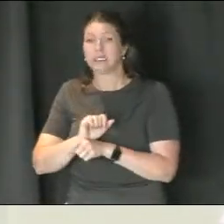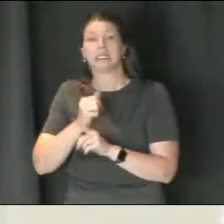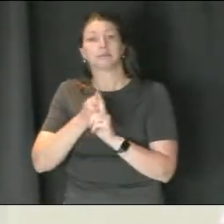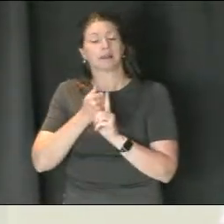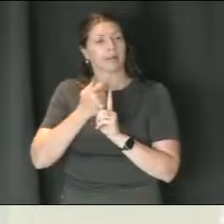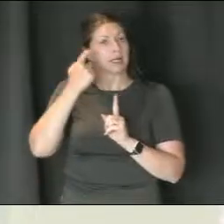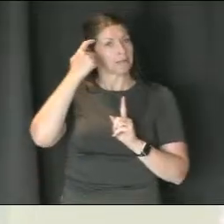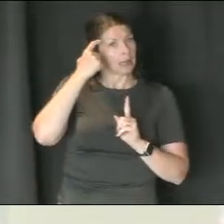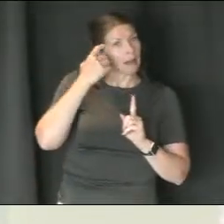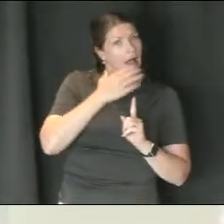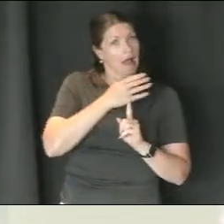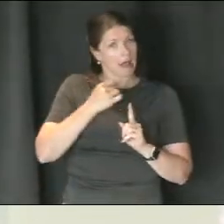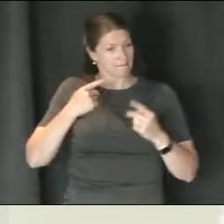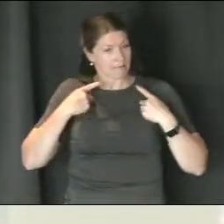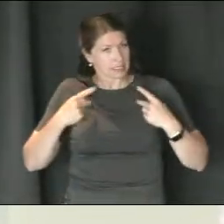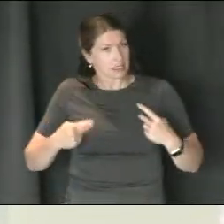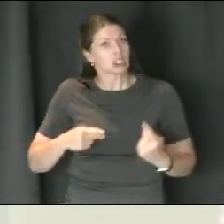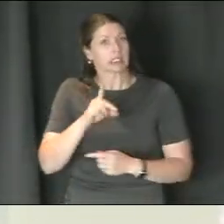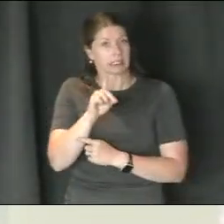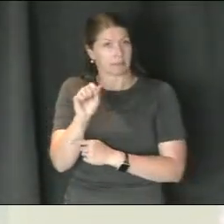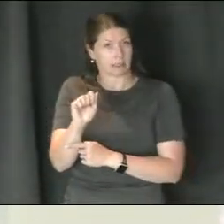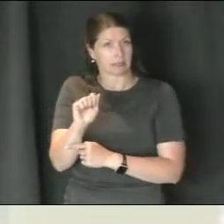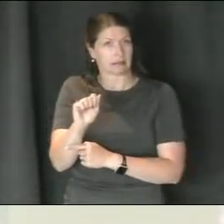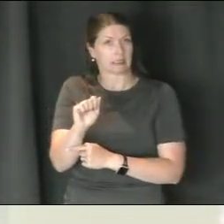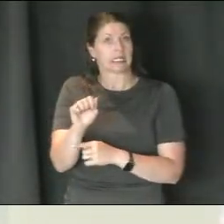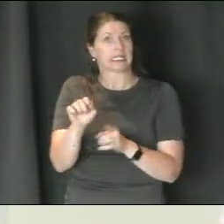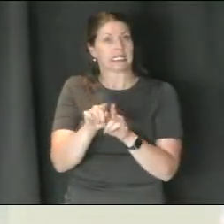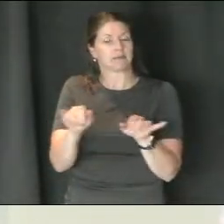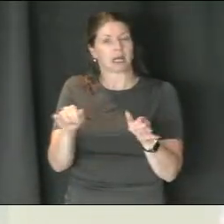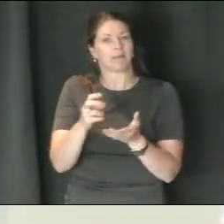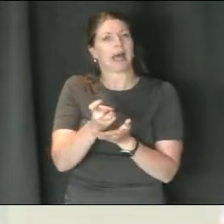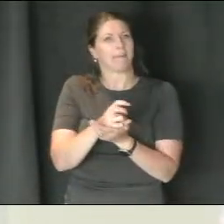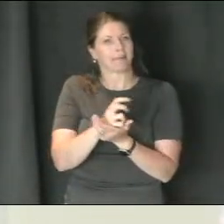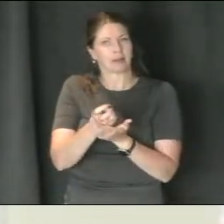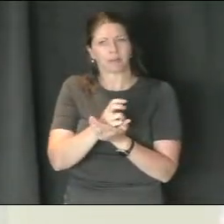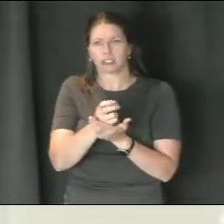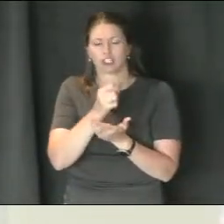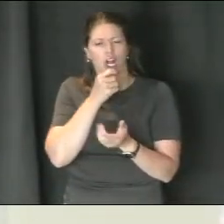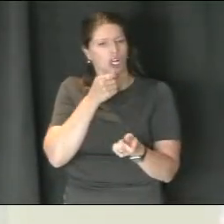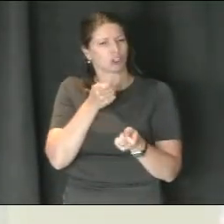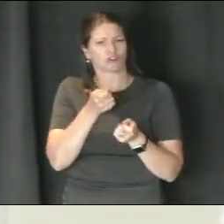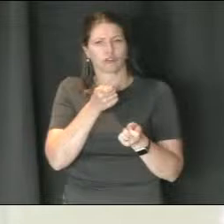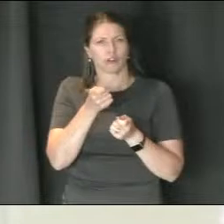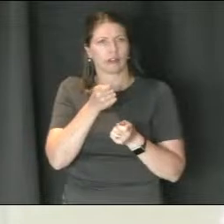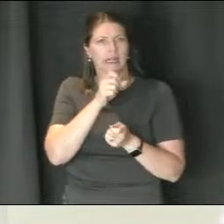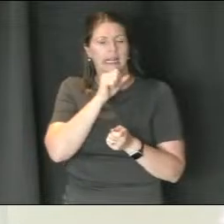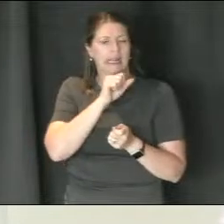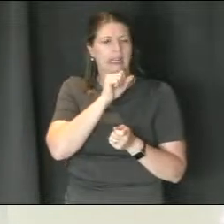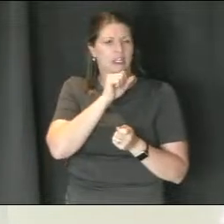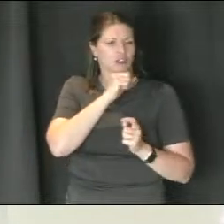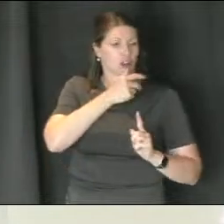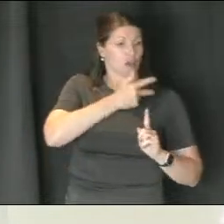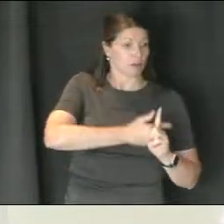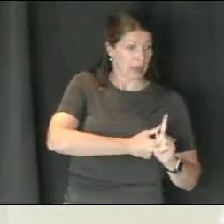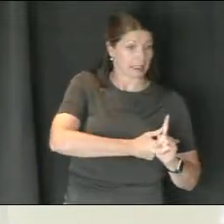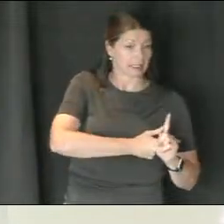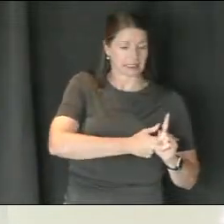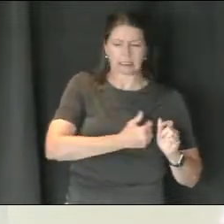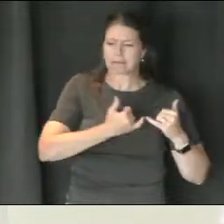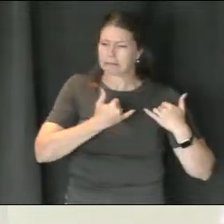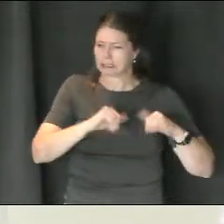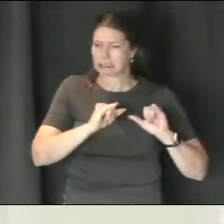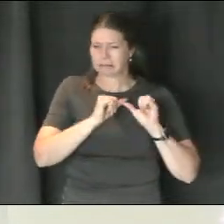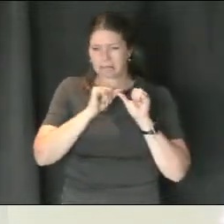and physical disabilities and uncontrollable epilepsy since 3 months of age.